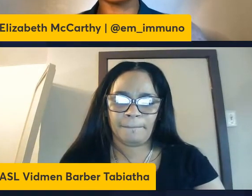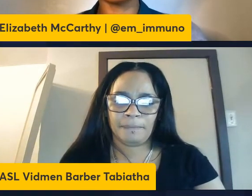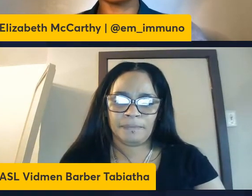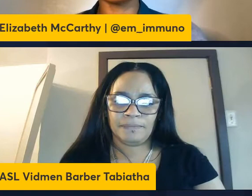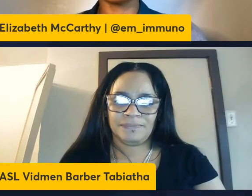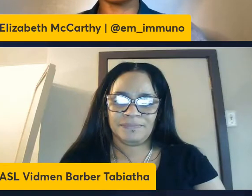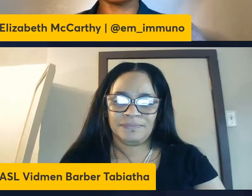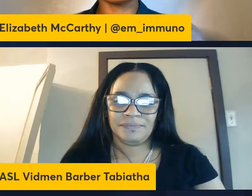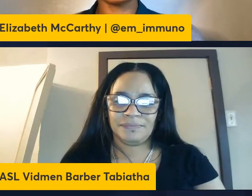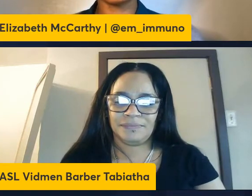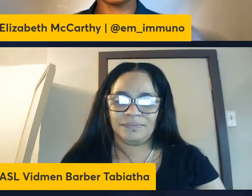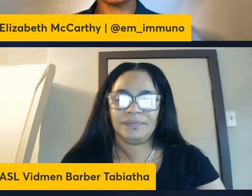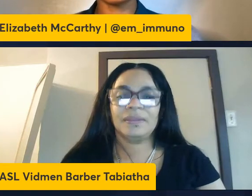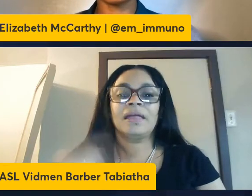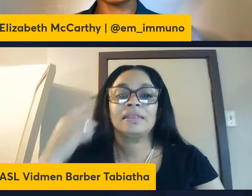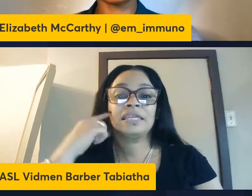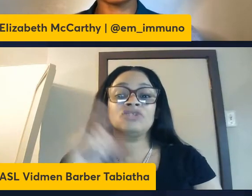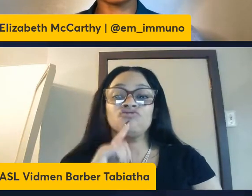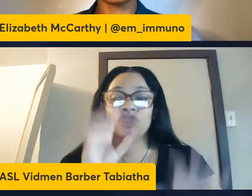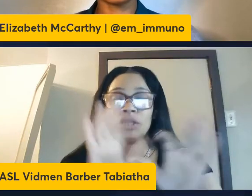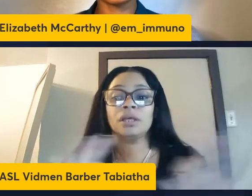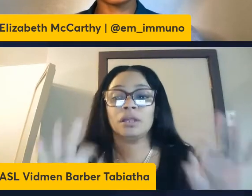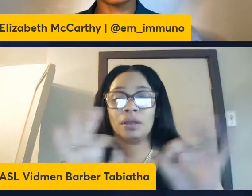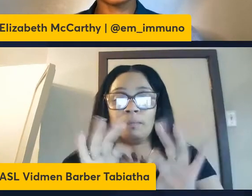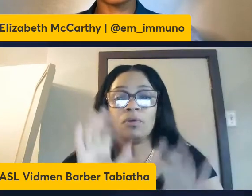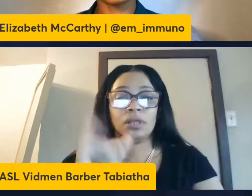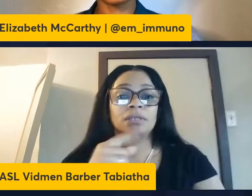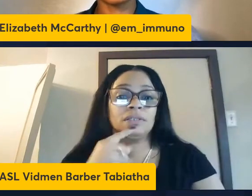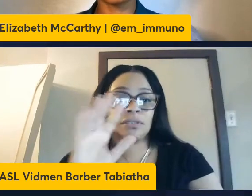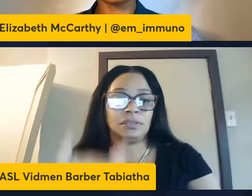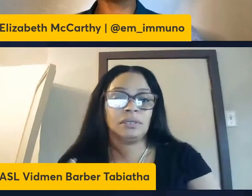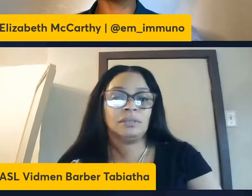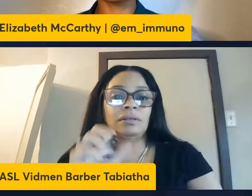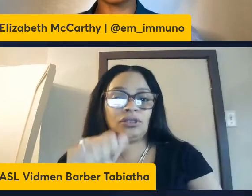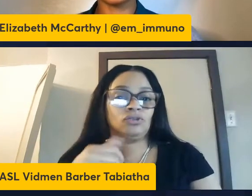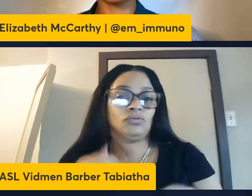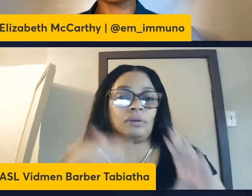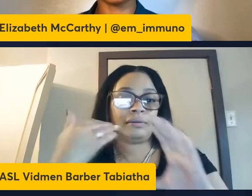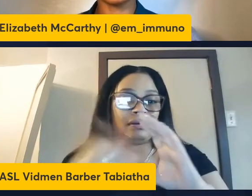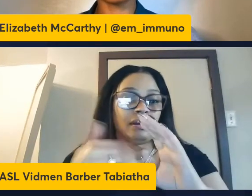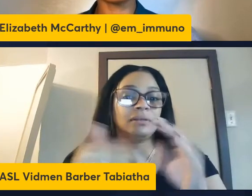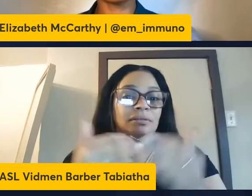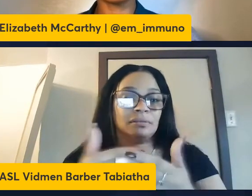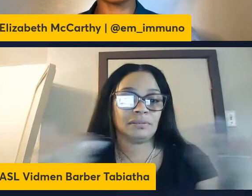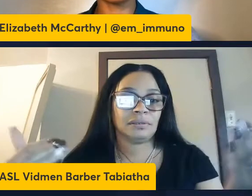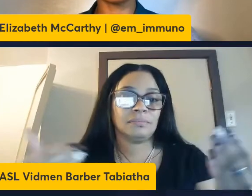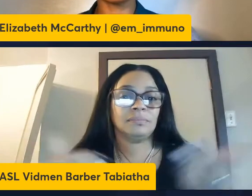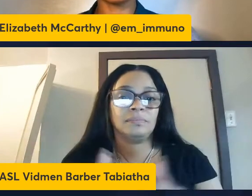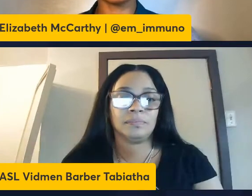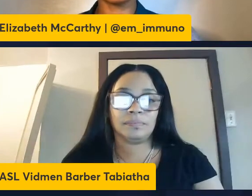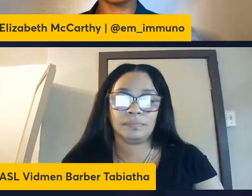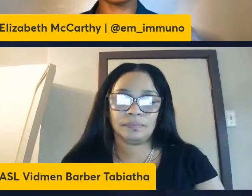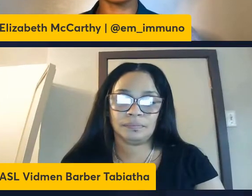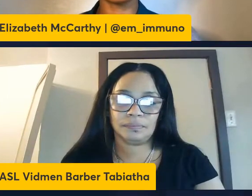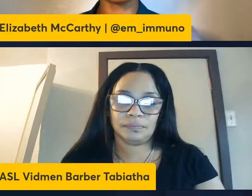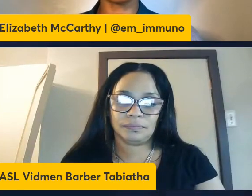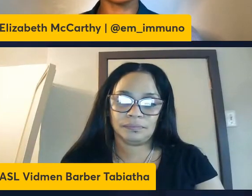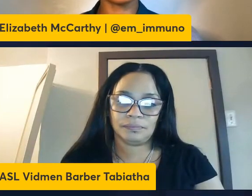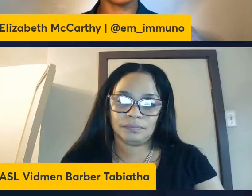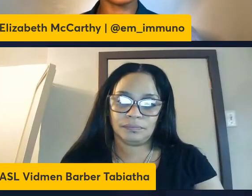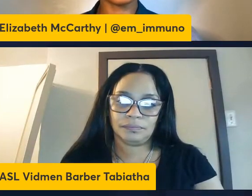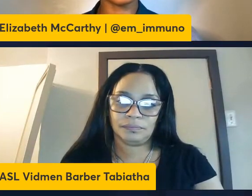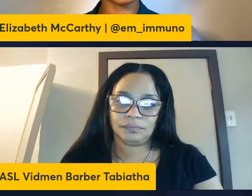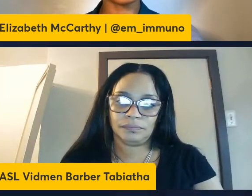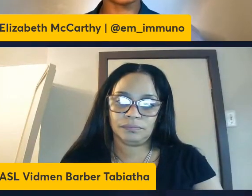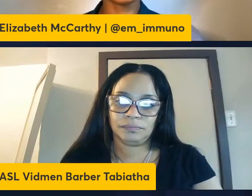Yeah, I think it's very important what you mentioned, that the access of it, I think, is key, right? And so I feel like as